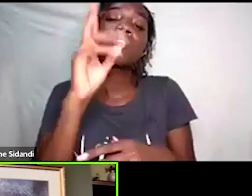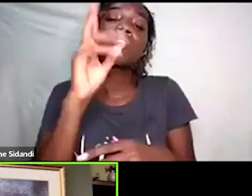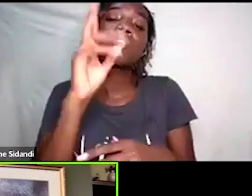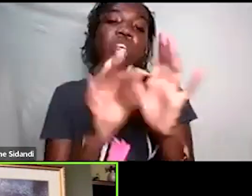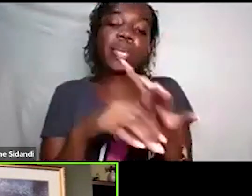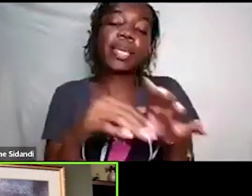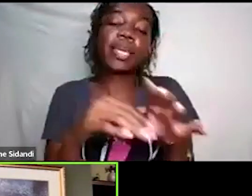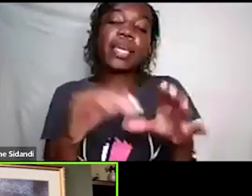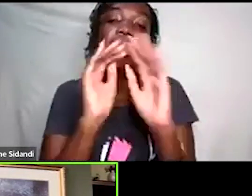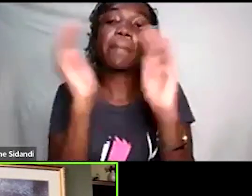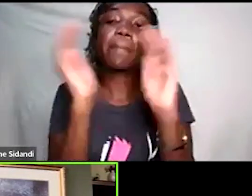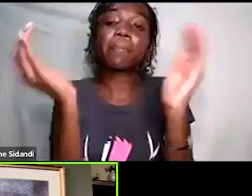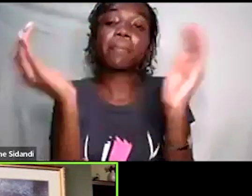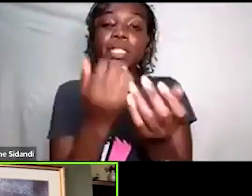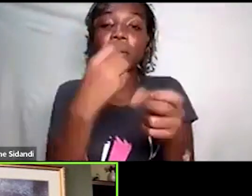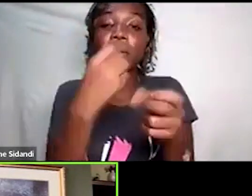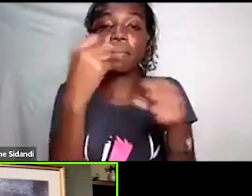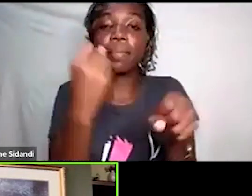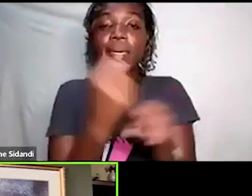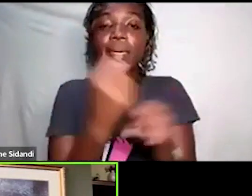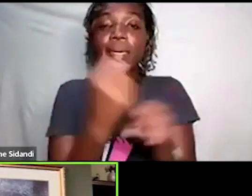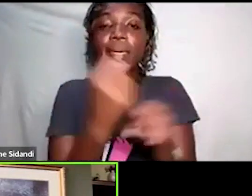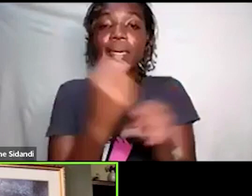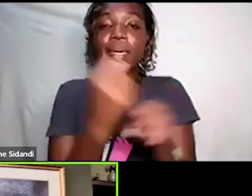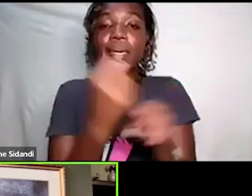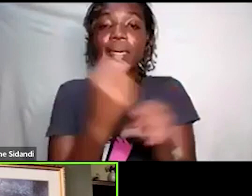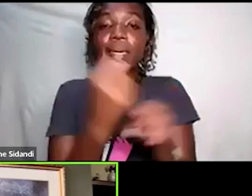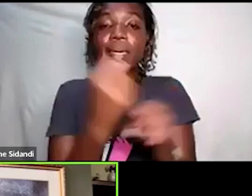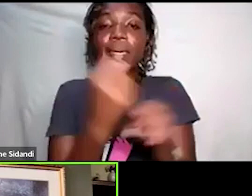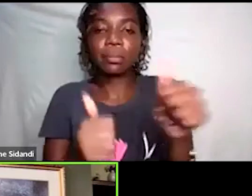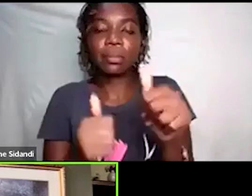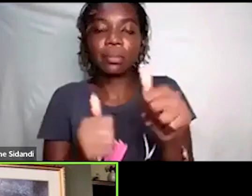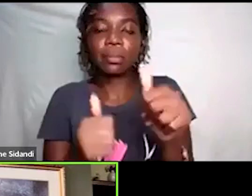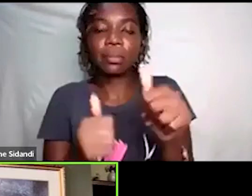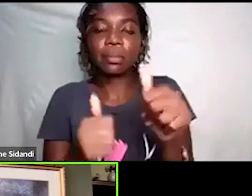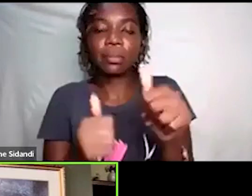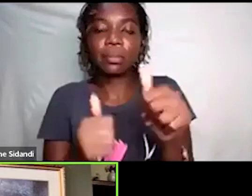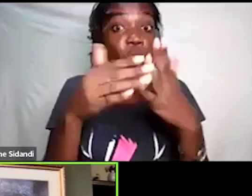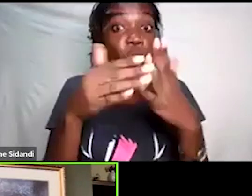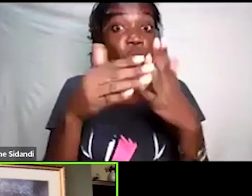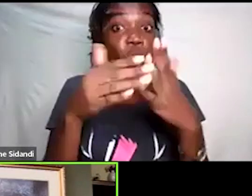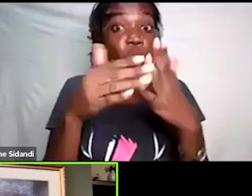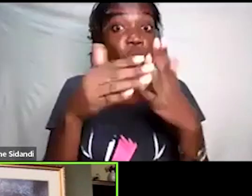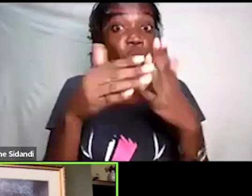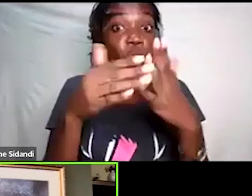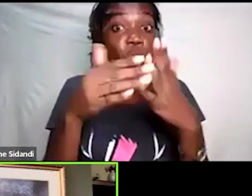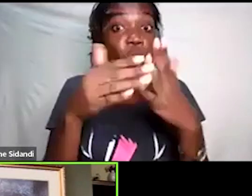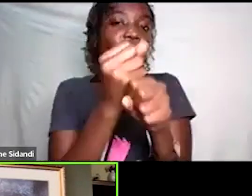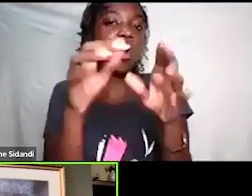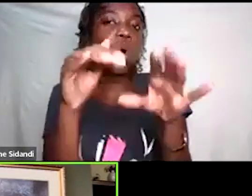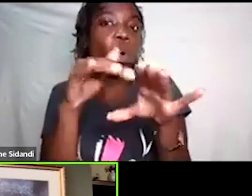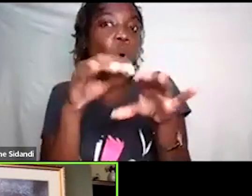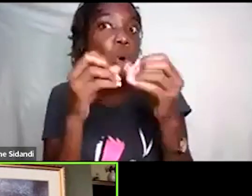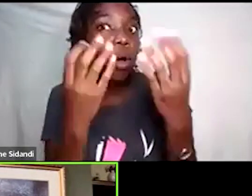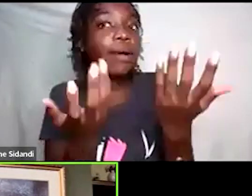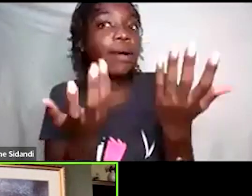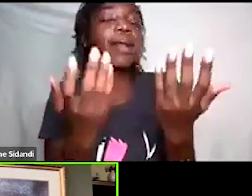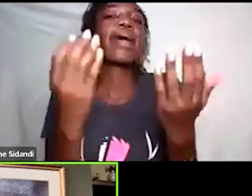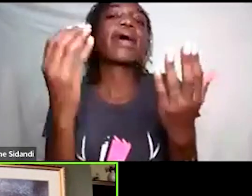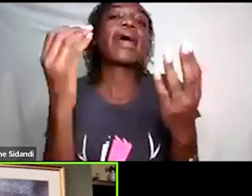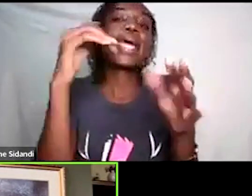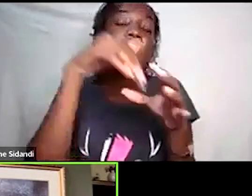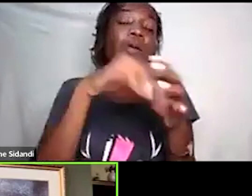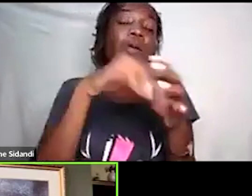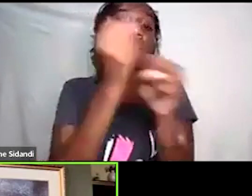made against marriage or relationships or even in work or at work dating. However,